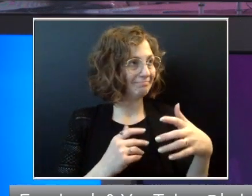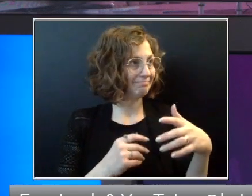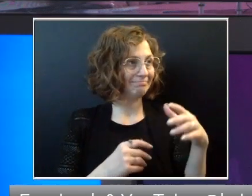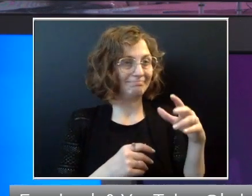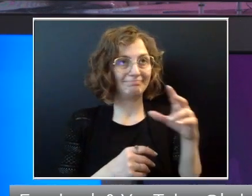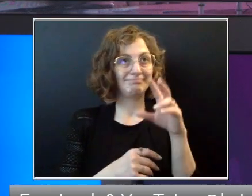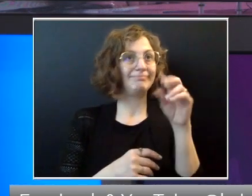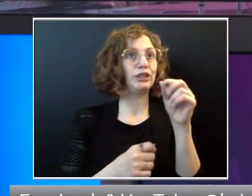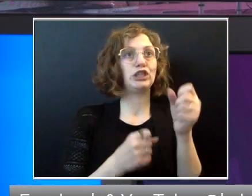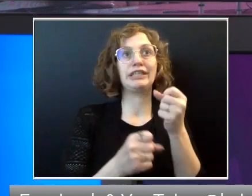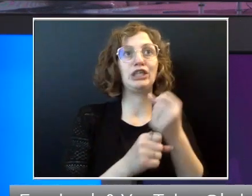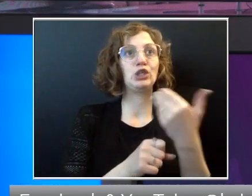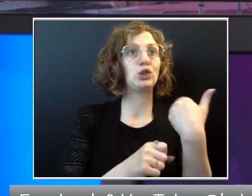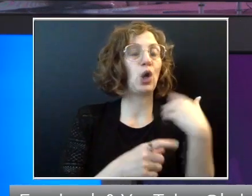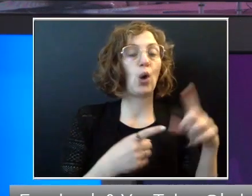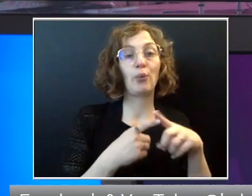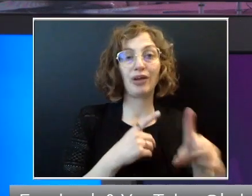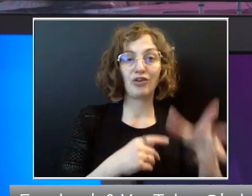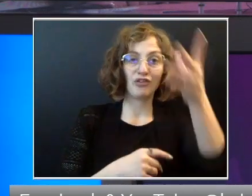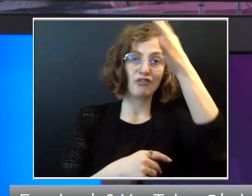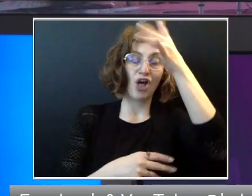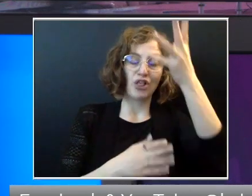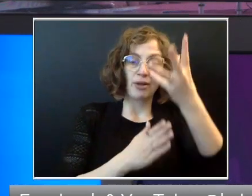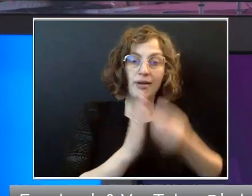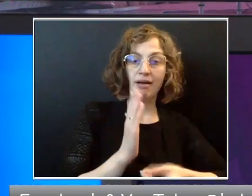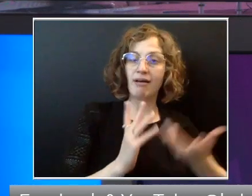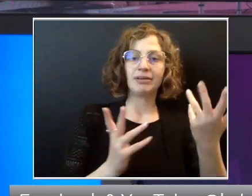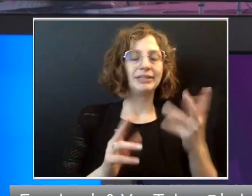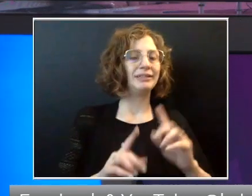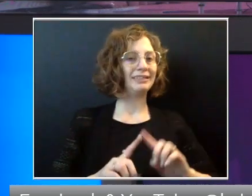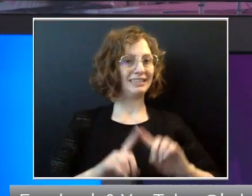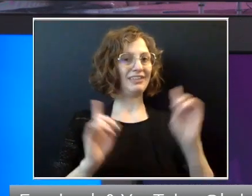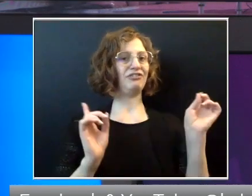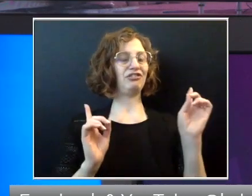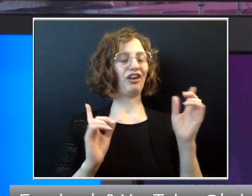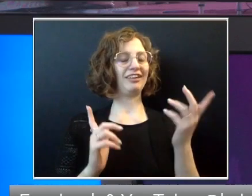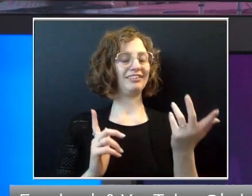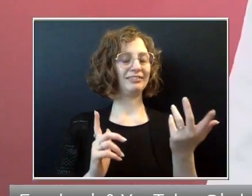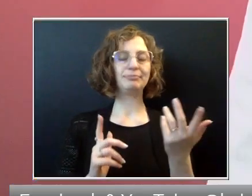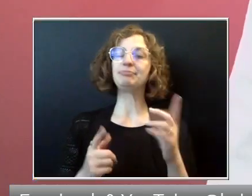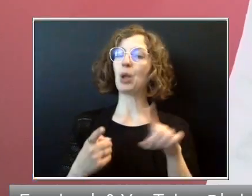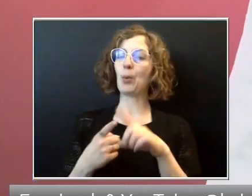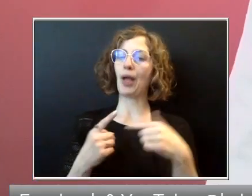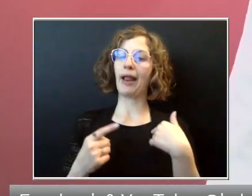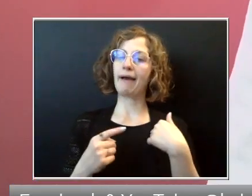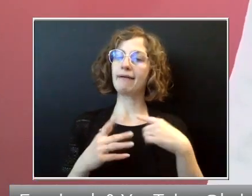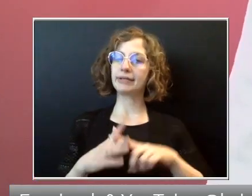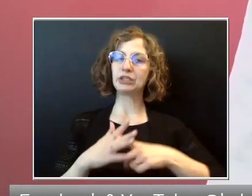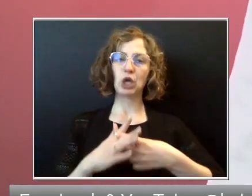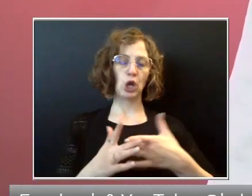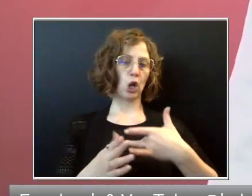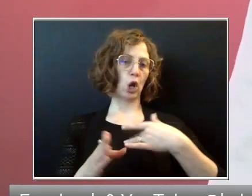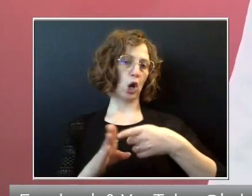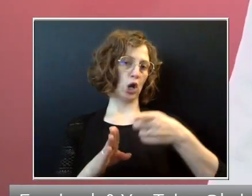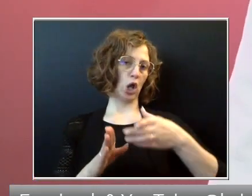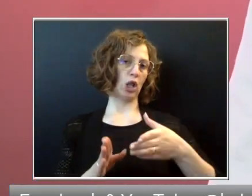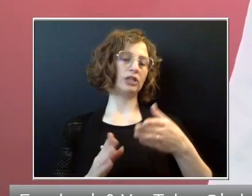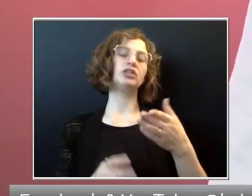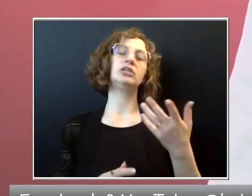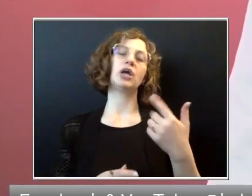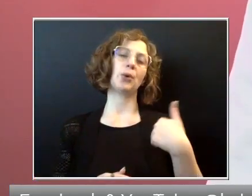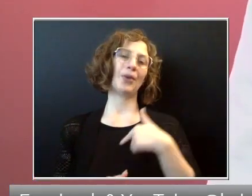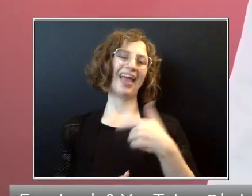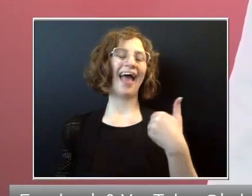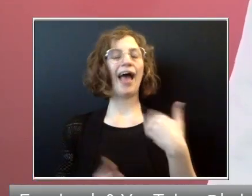it have been diagnosed back then? When I started in cardiology, we had what's called an M-mode echo, which